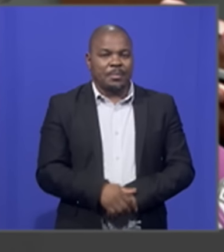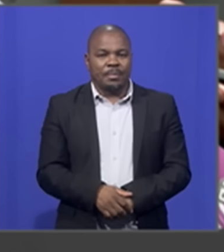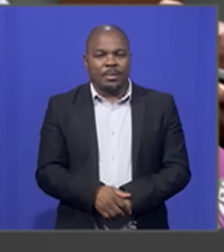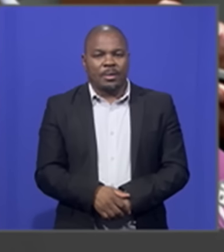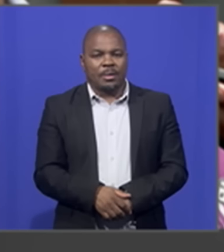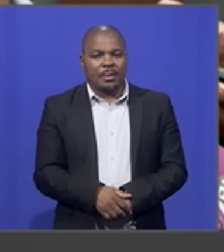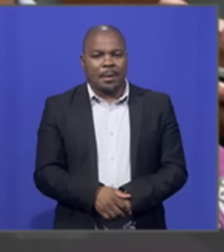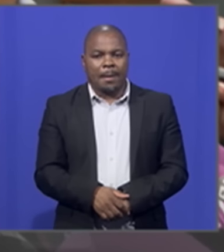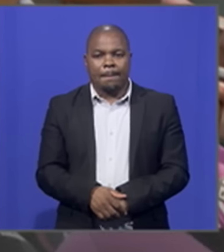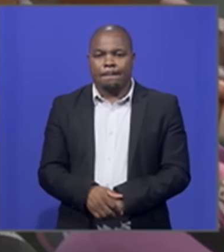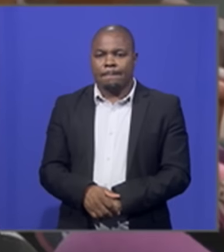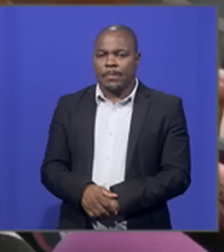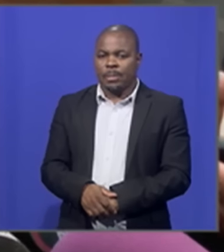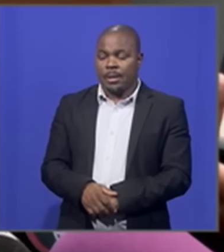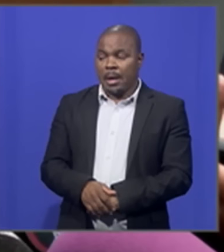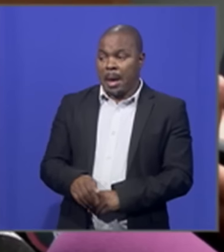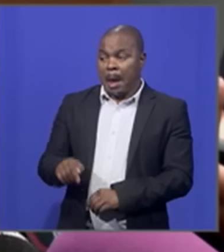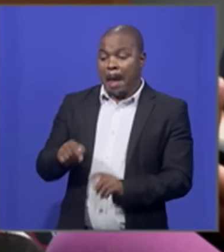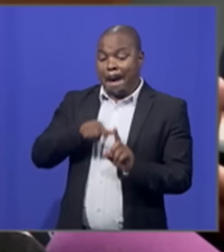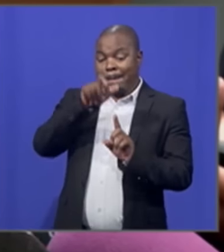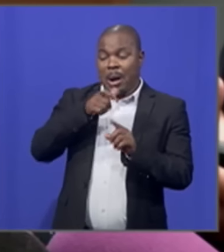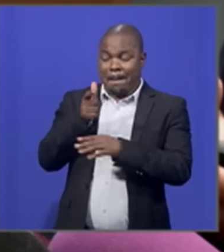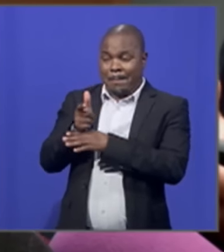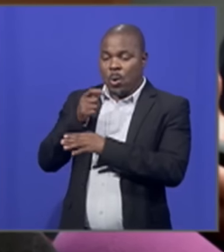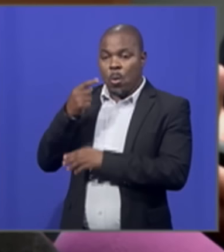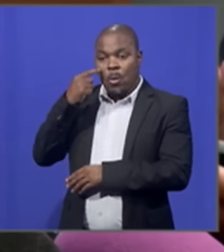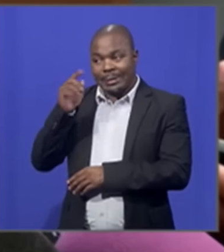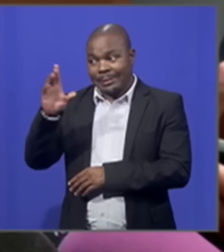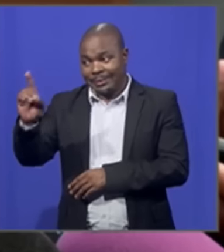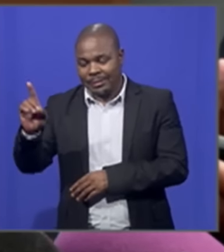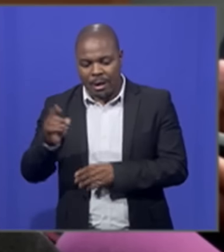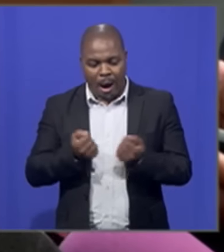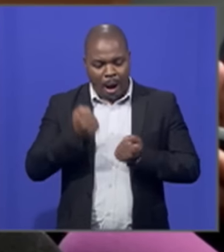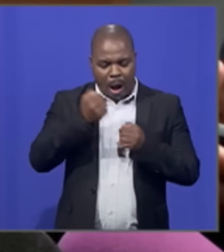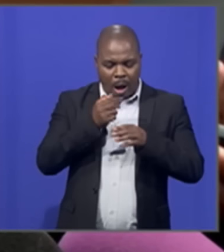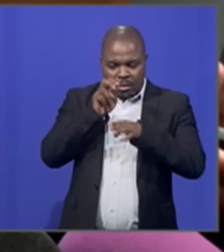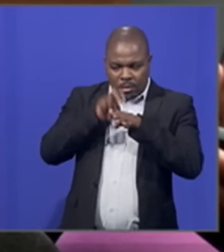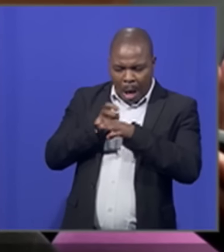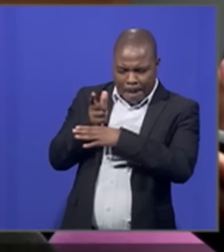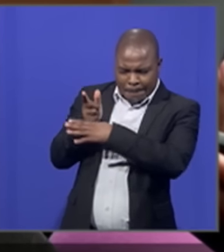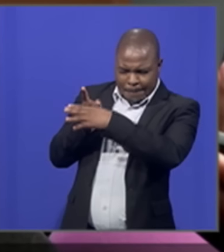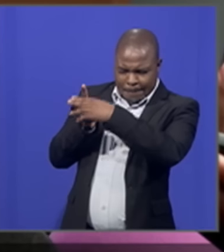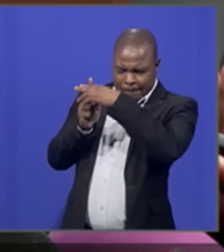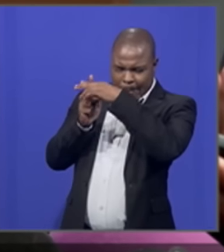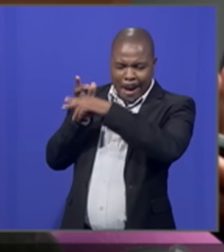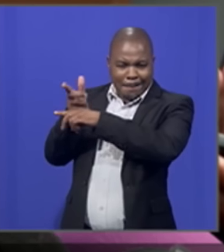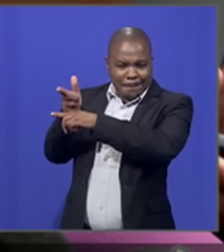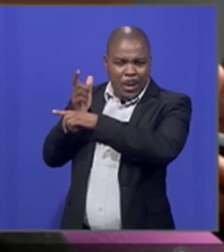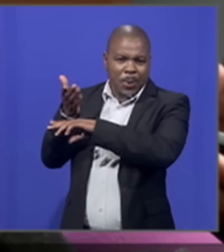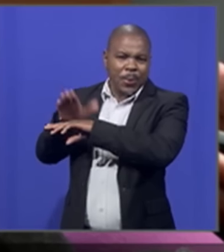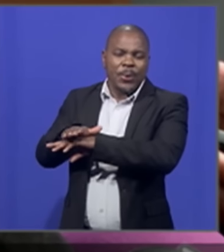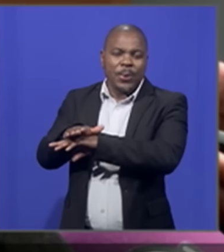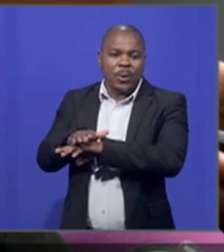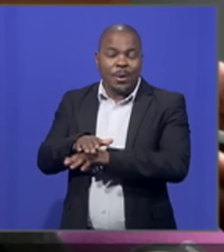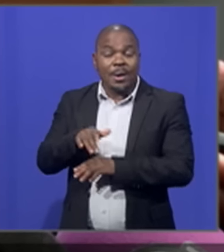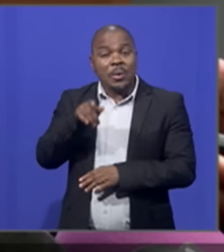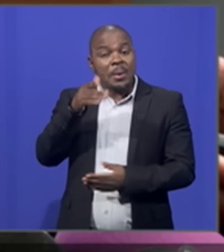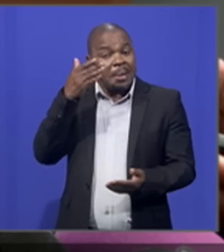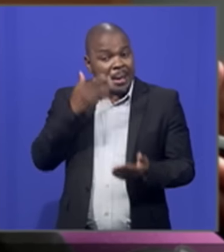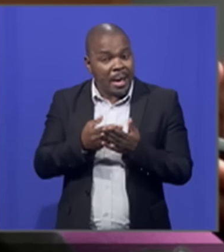The gunman who shot witness D shot him from the car. And that could only be possible if you've got a